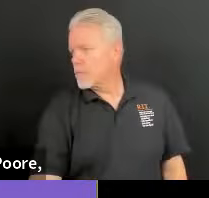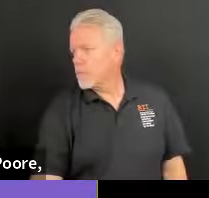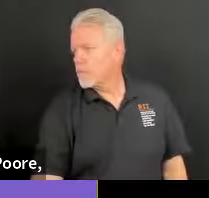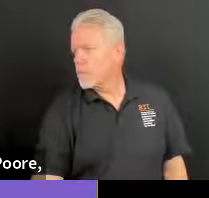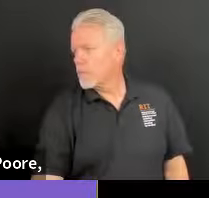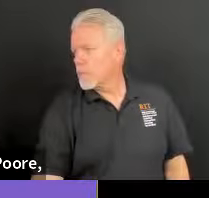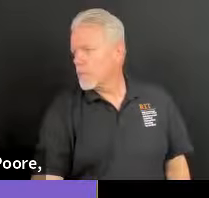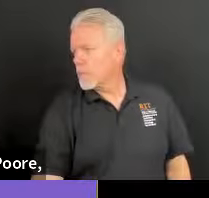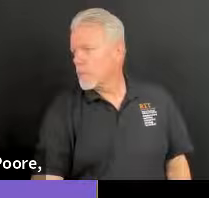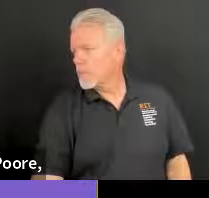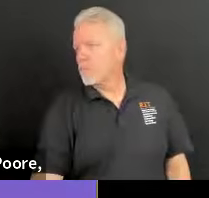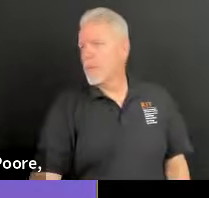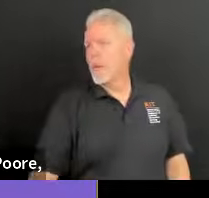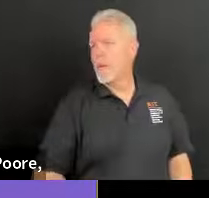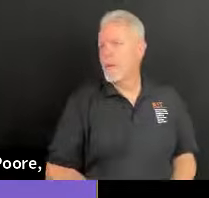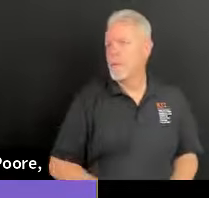Okay.